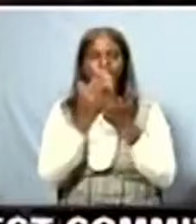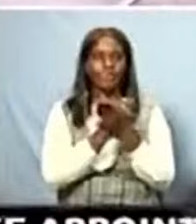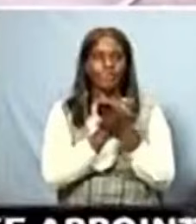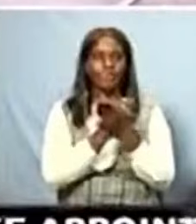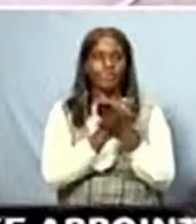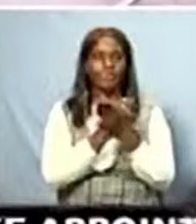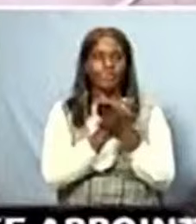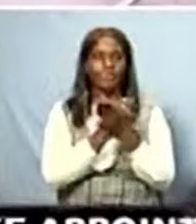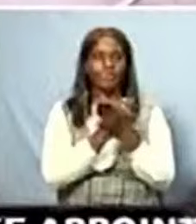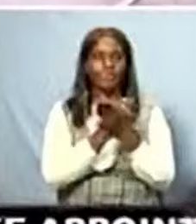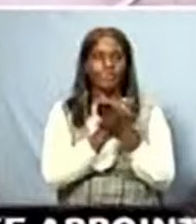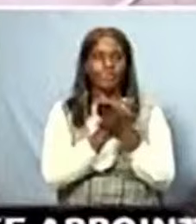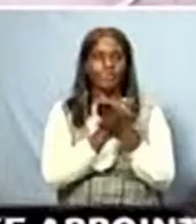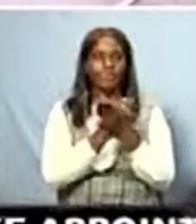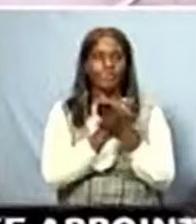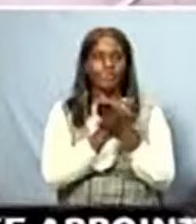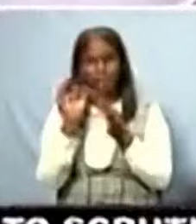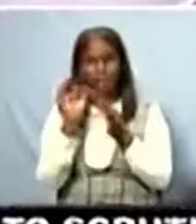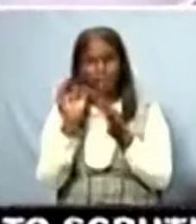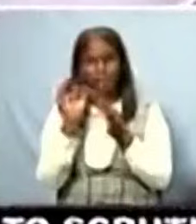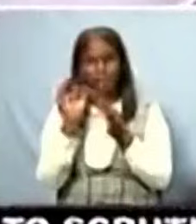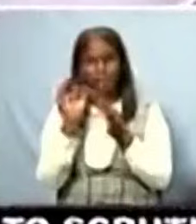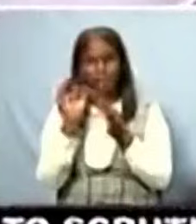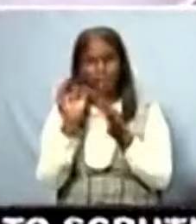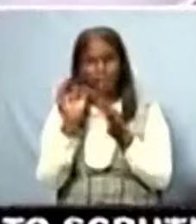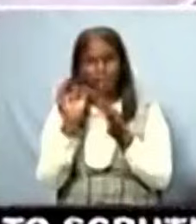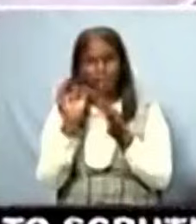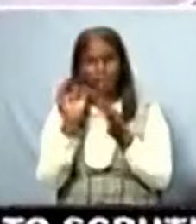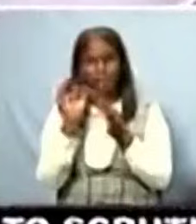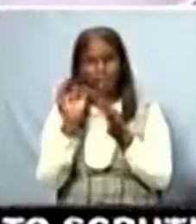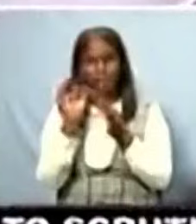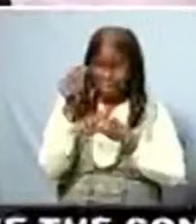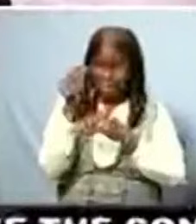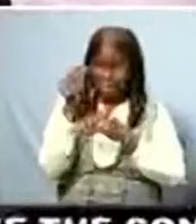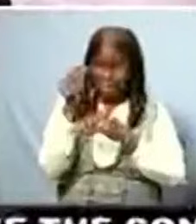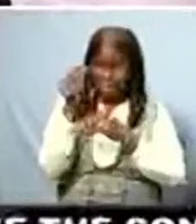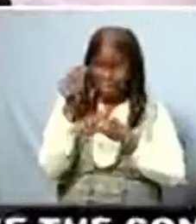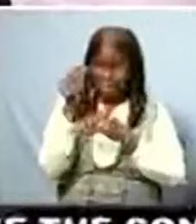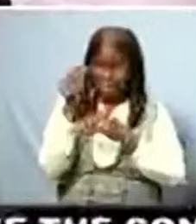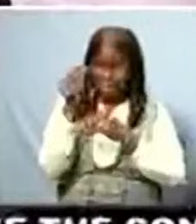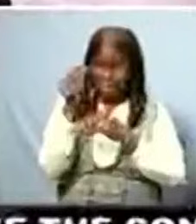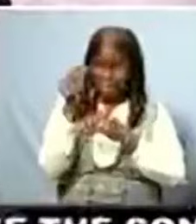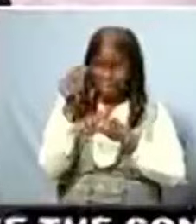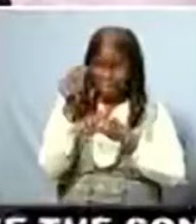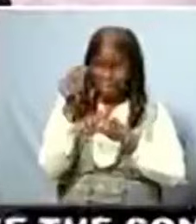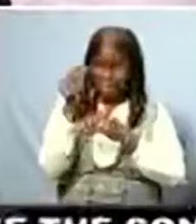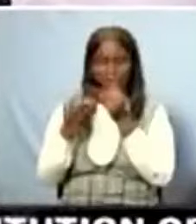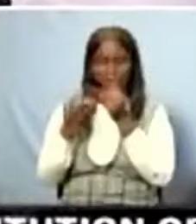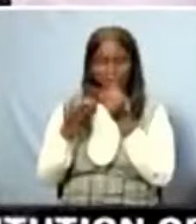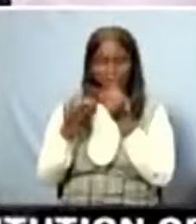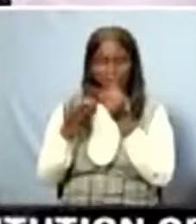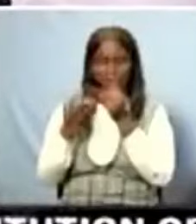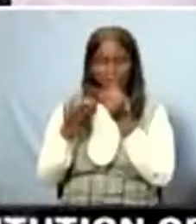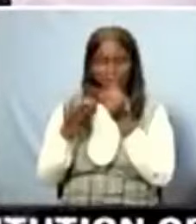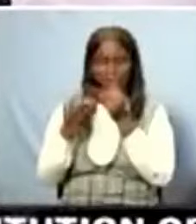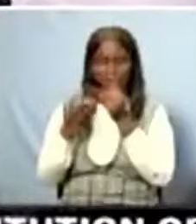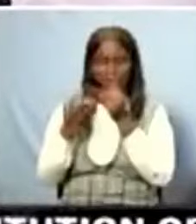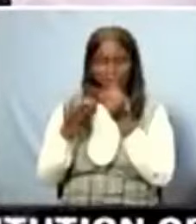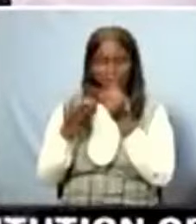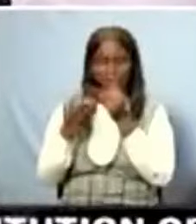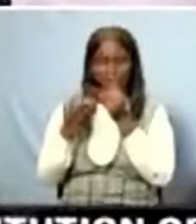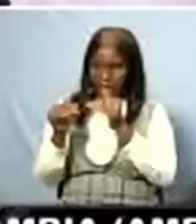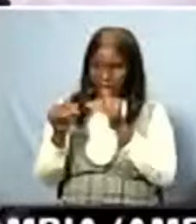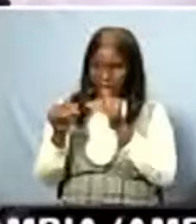10 people, so that if there's a vacancy, they'll go to the next person. And again, if there's a vacancy, they'll go to the next